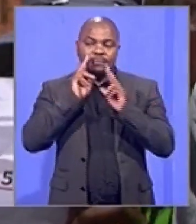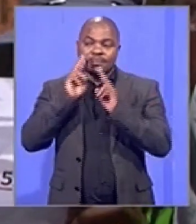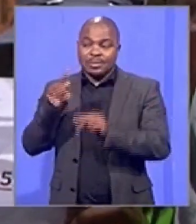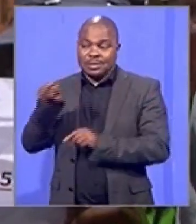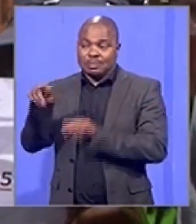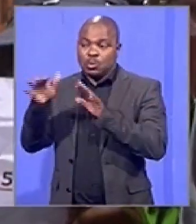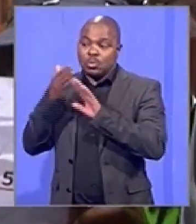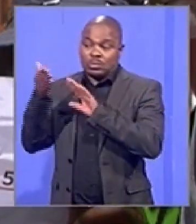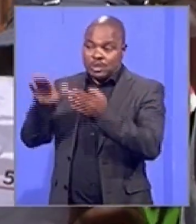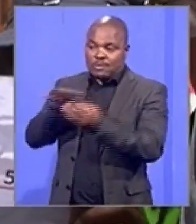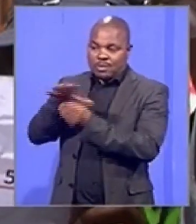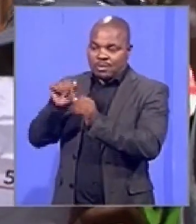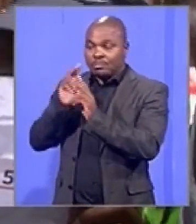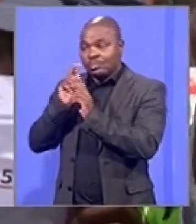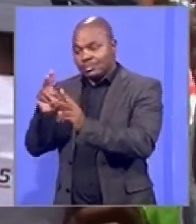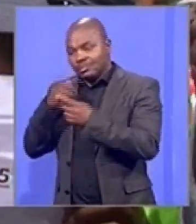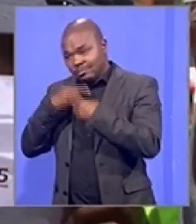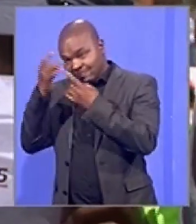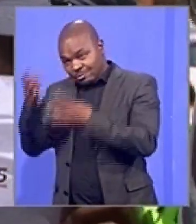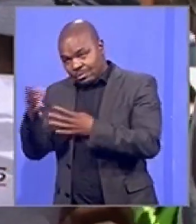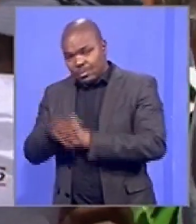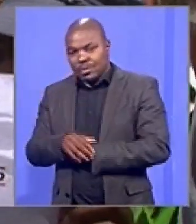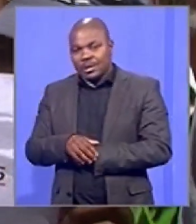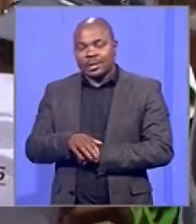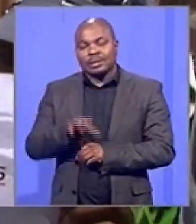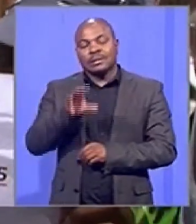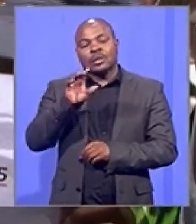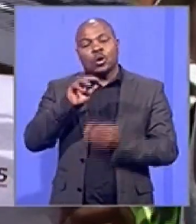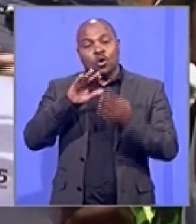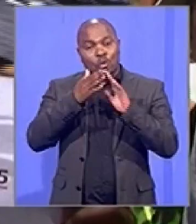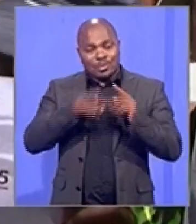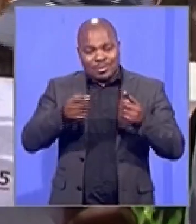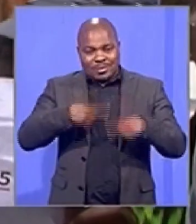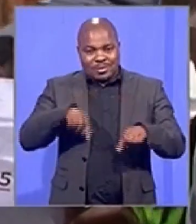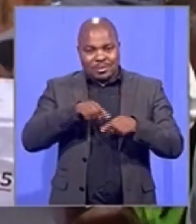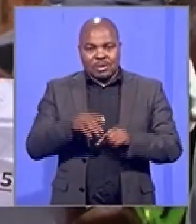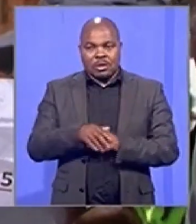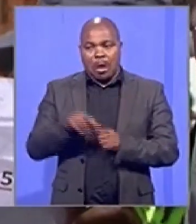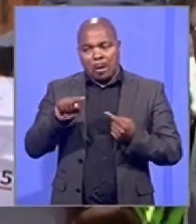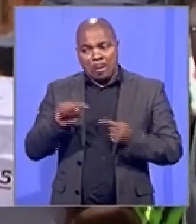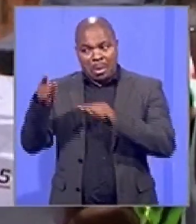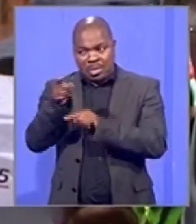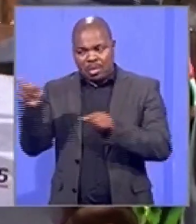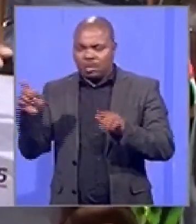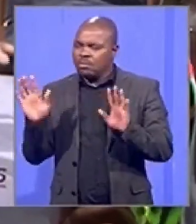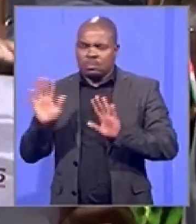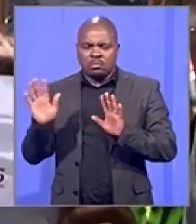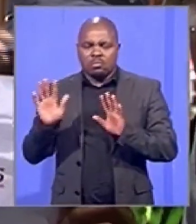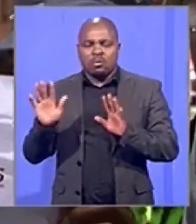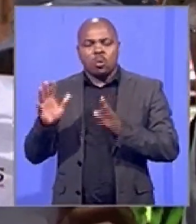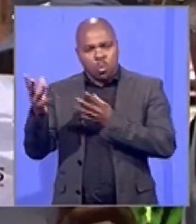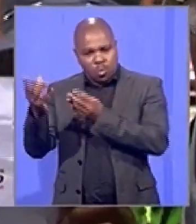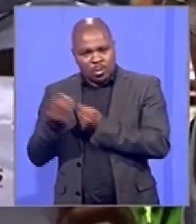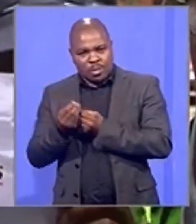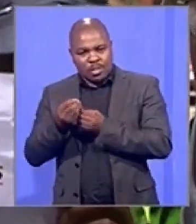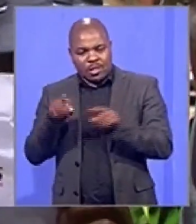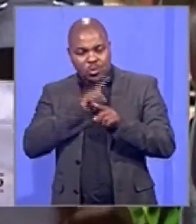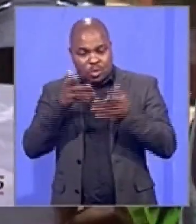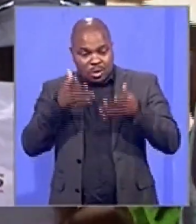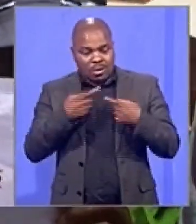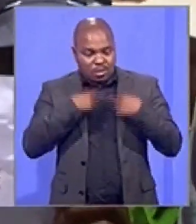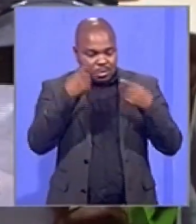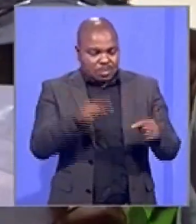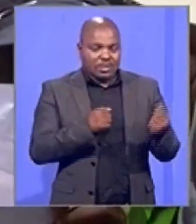families of the deceased, told them that the Ditaba community, they are not against them. They are with them as much as we are here